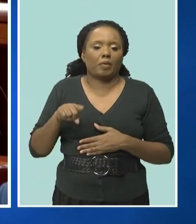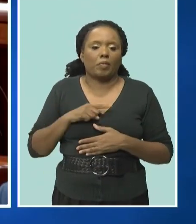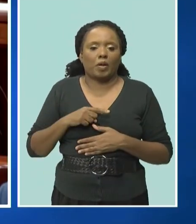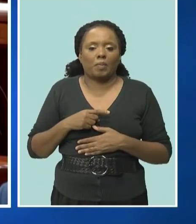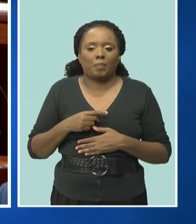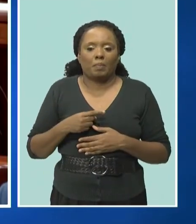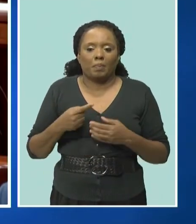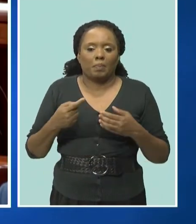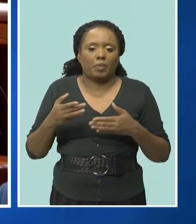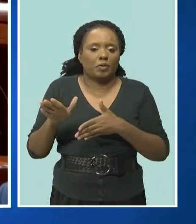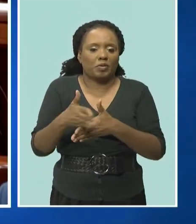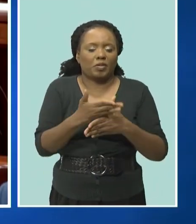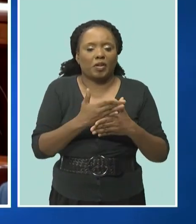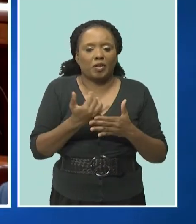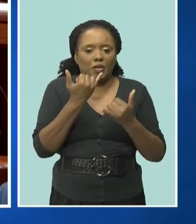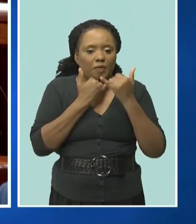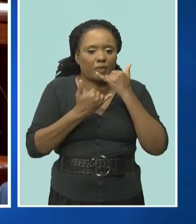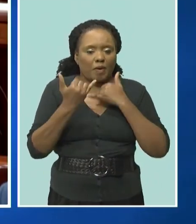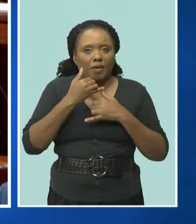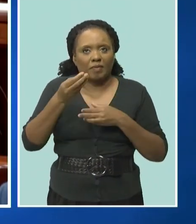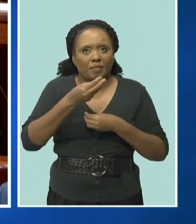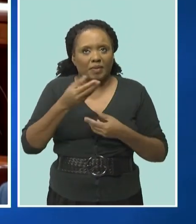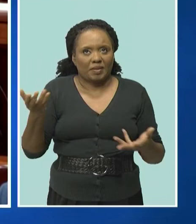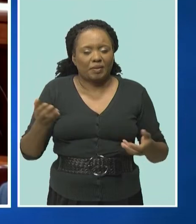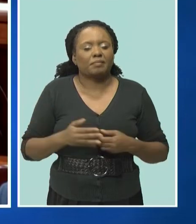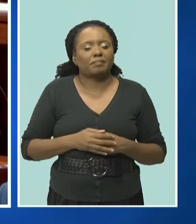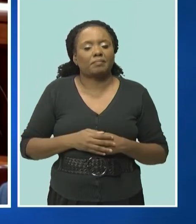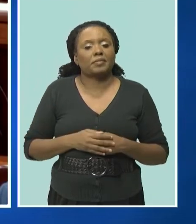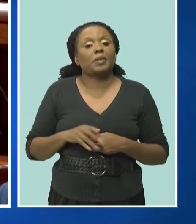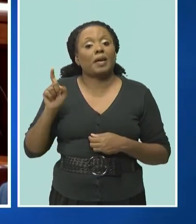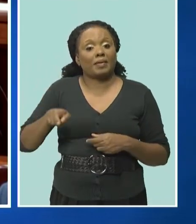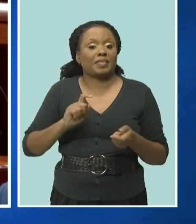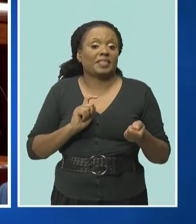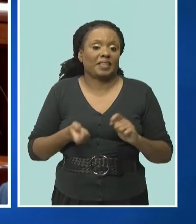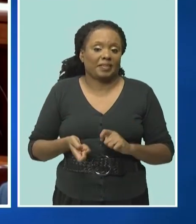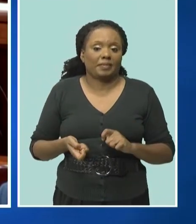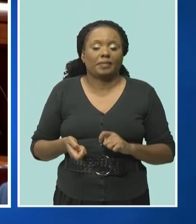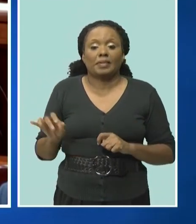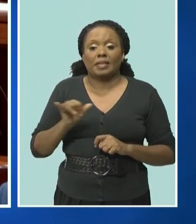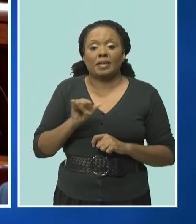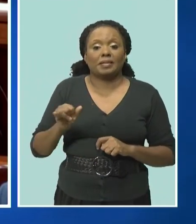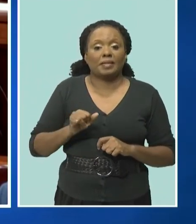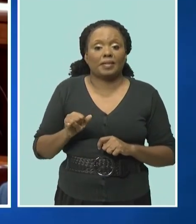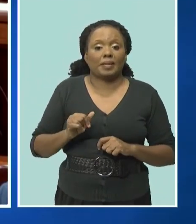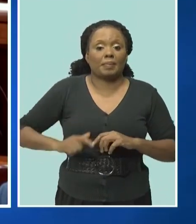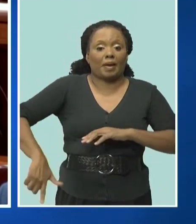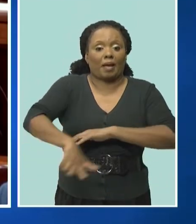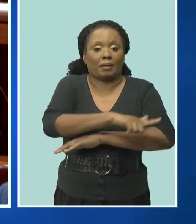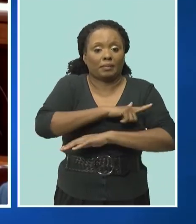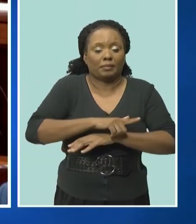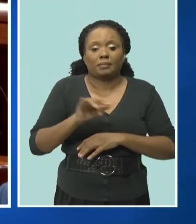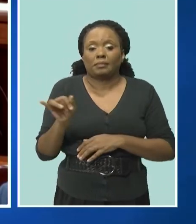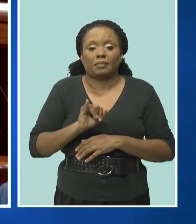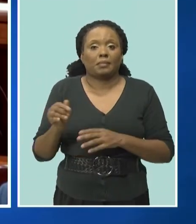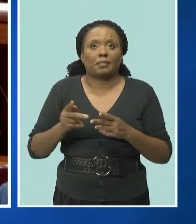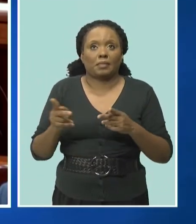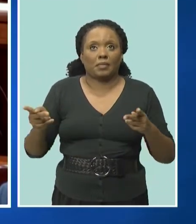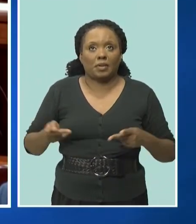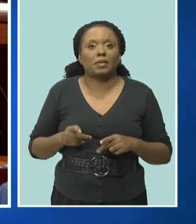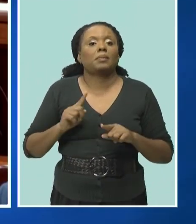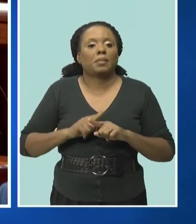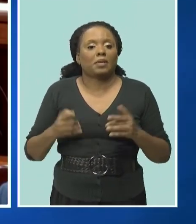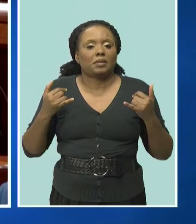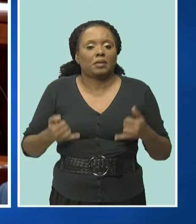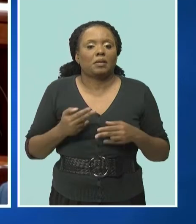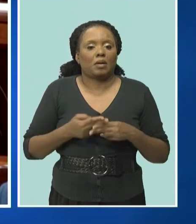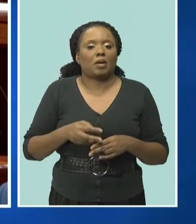the request to do it as a cognate debate. It's the same land, it's the same place. It's just the Rotary Club of